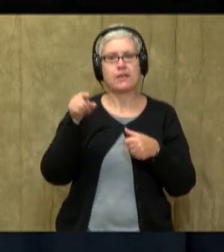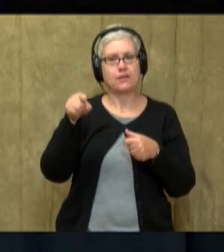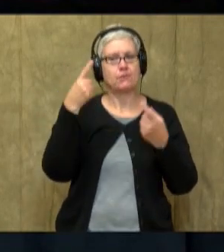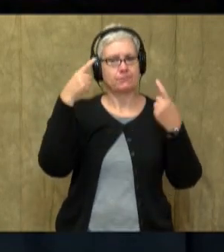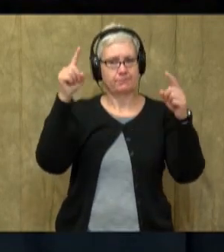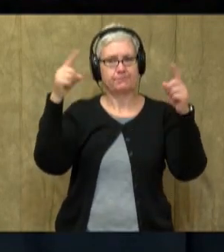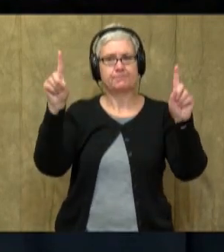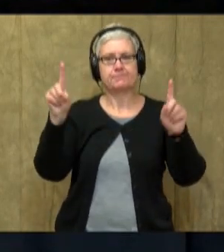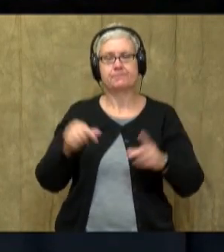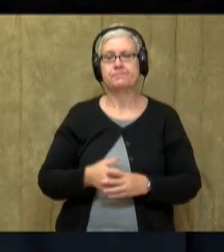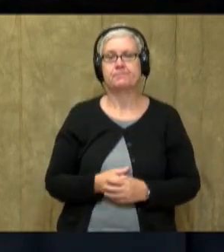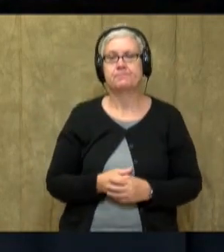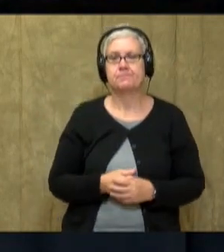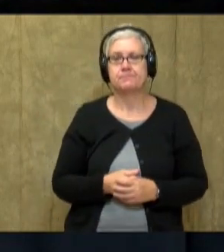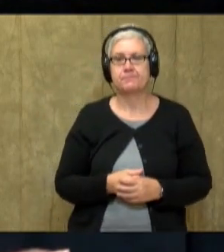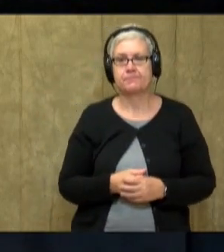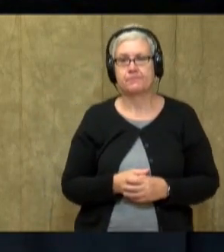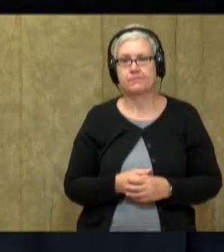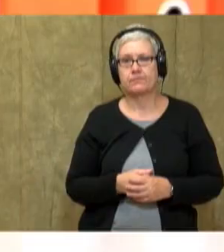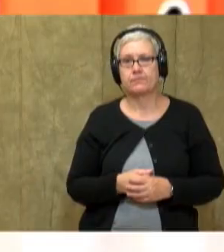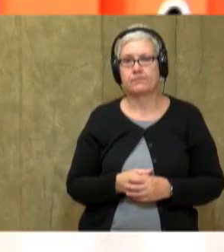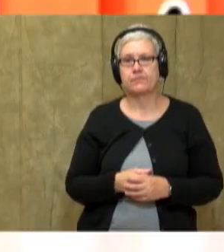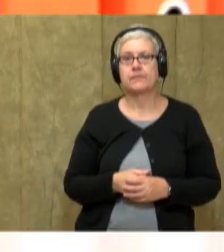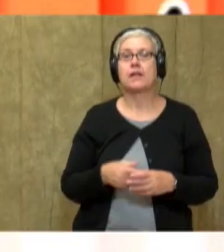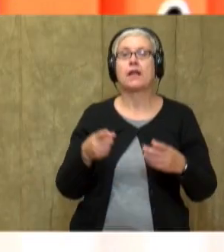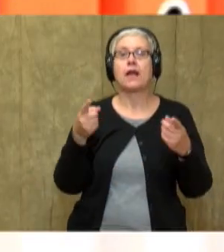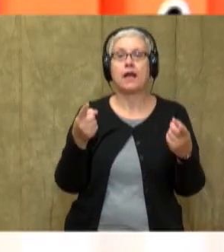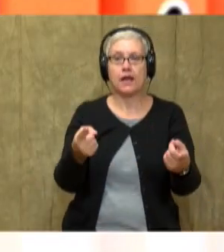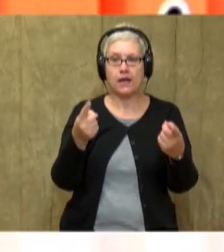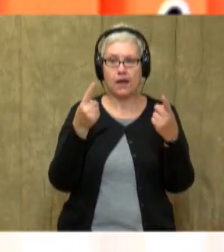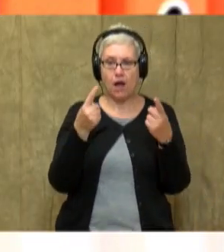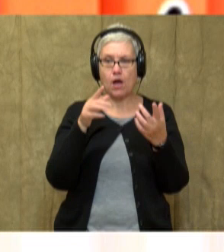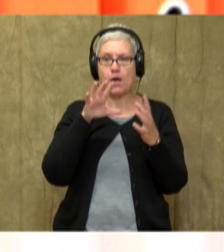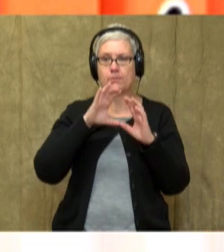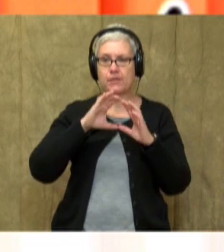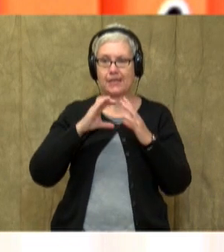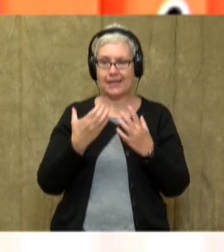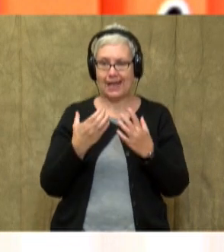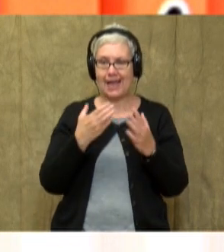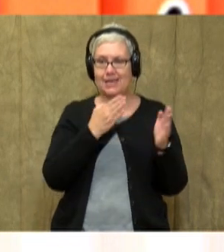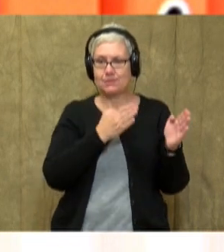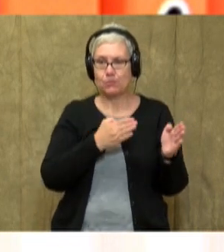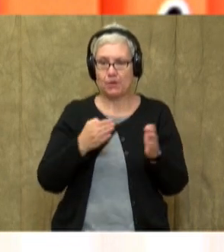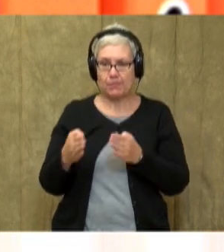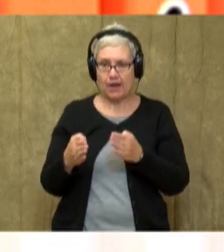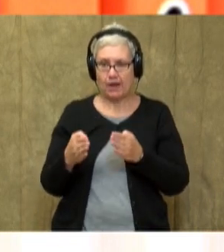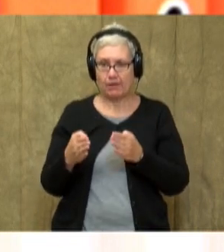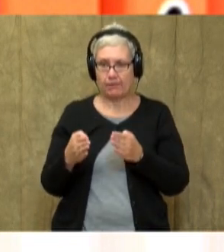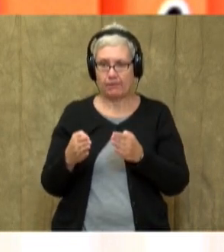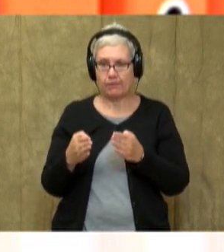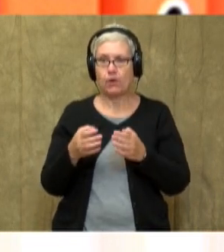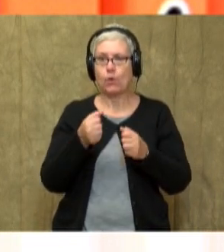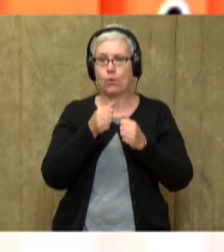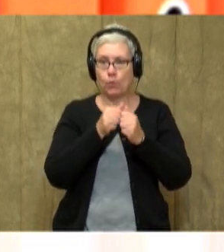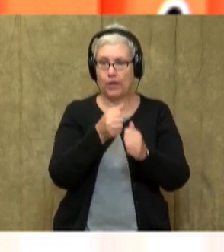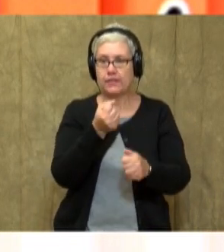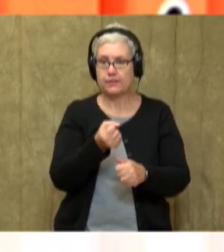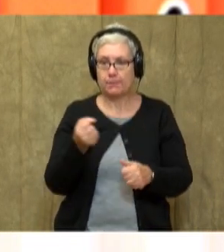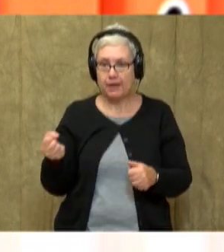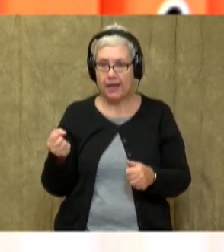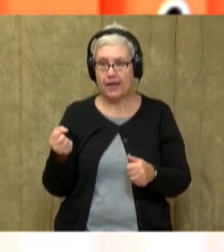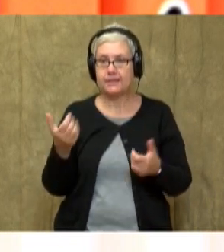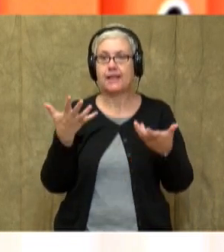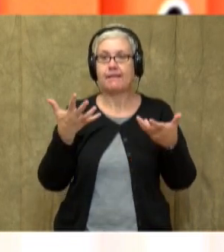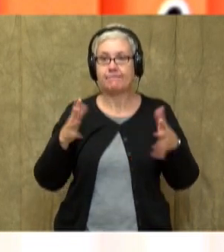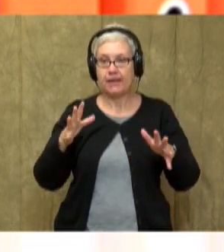successful. Lastly, come to class prepared with supplies and homework completed. Not doing homework